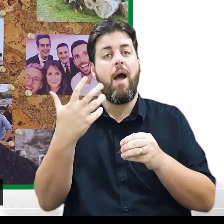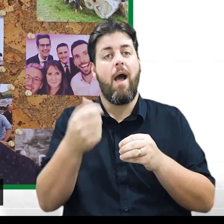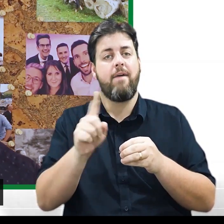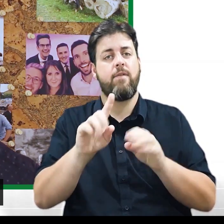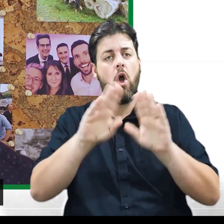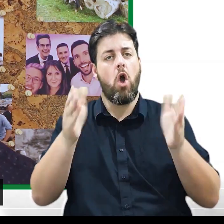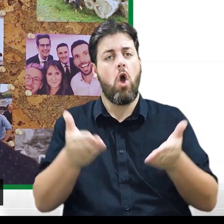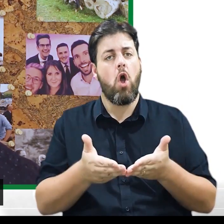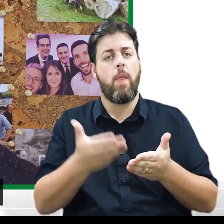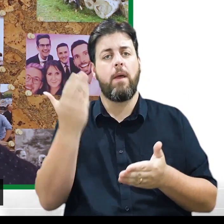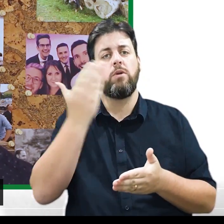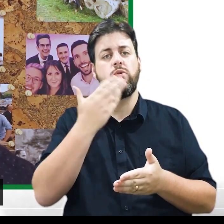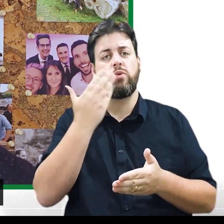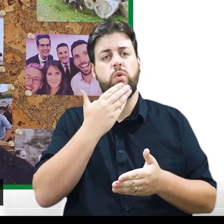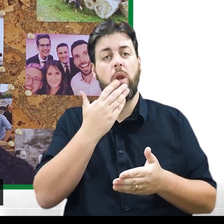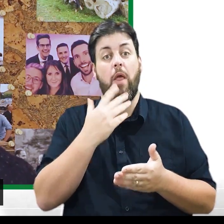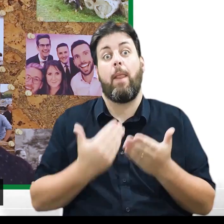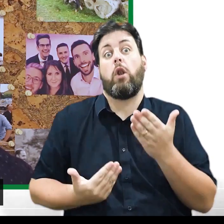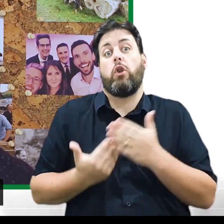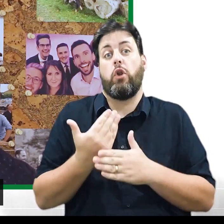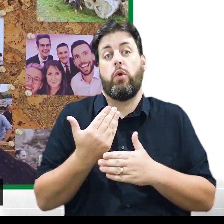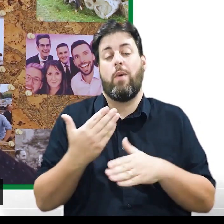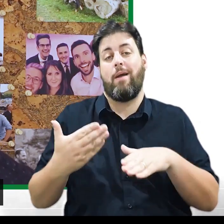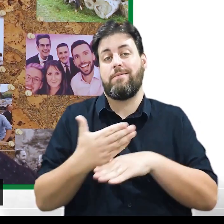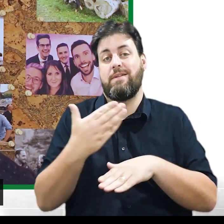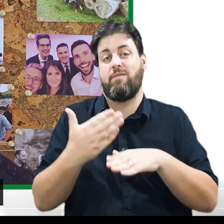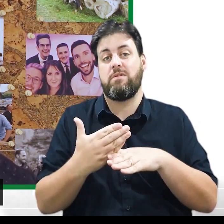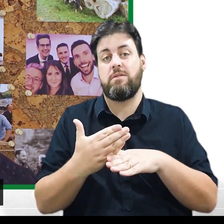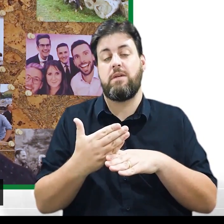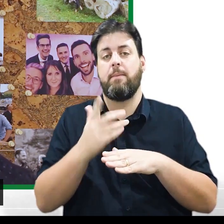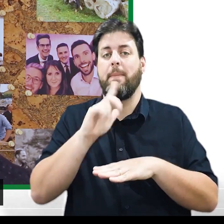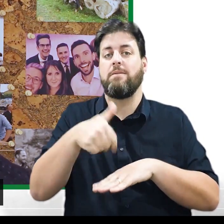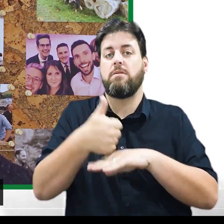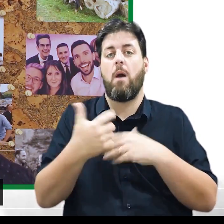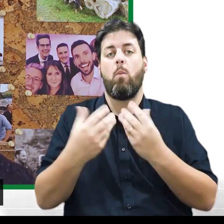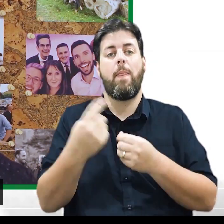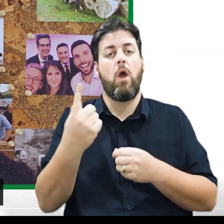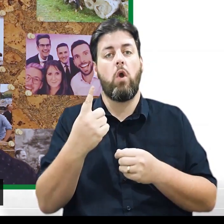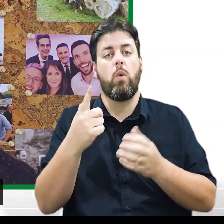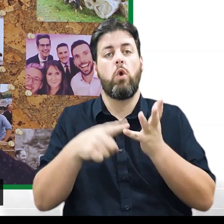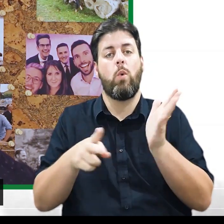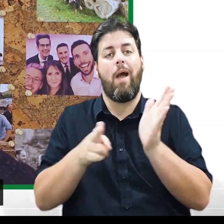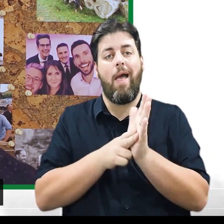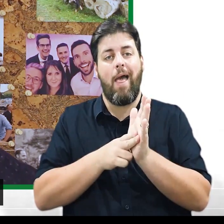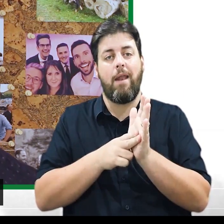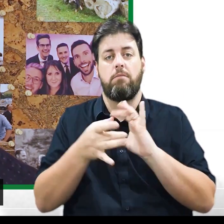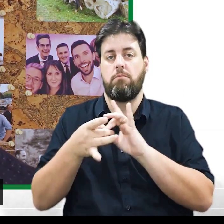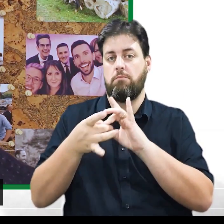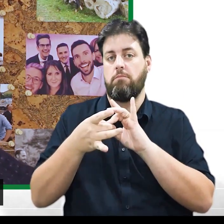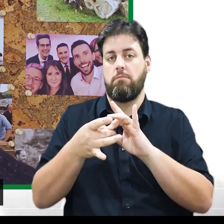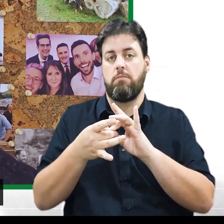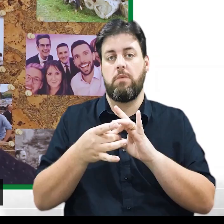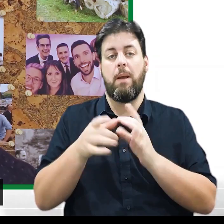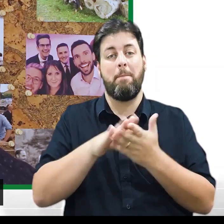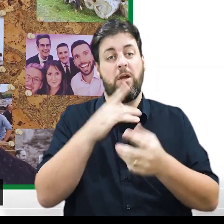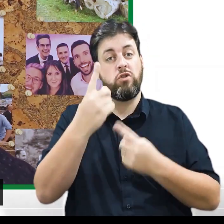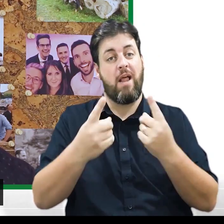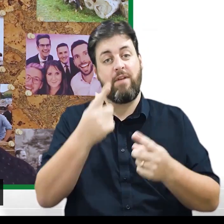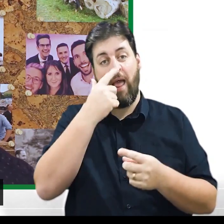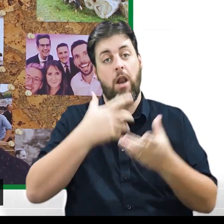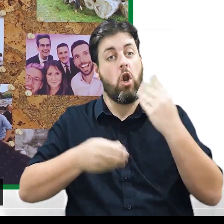Earth School, our newest activity club, which we brought to you in partnership with the United Nations so that you can learn all about the